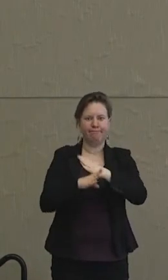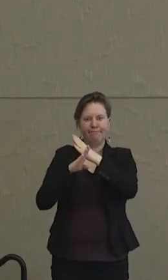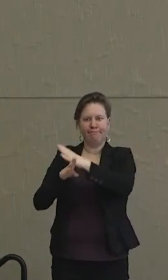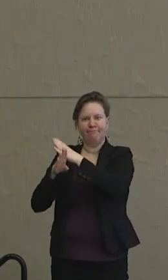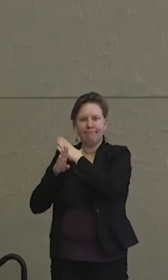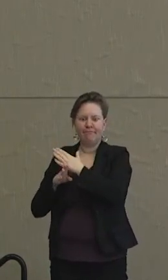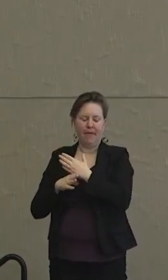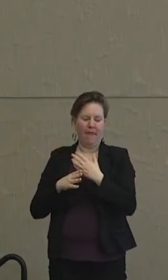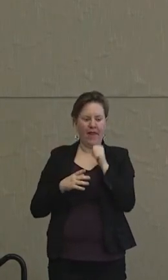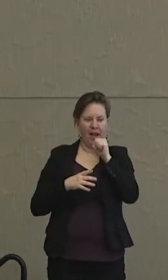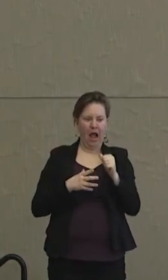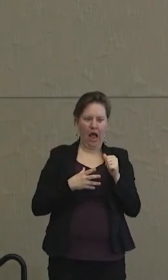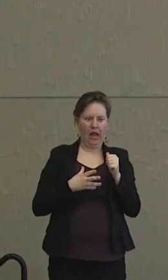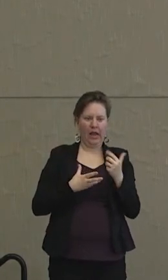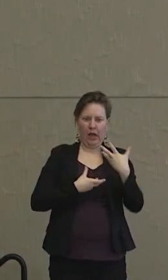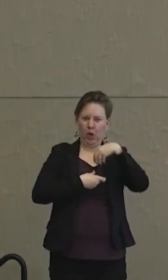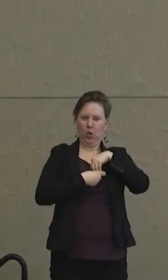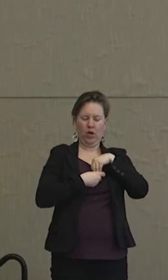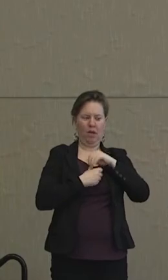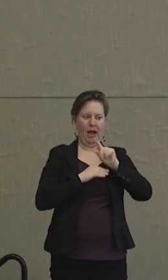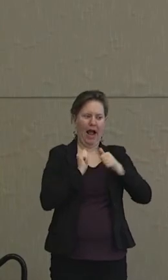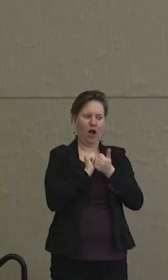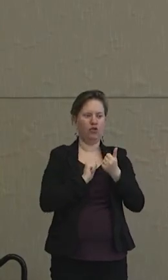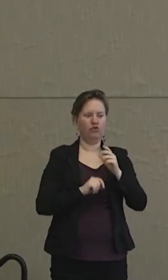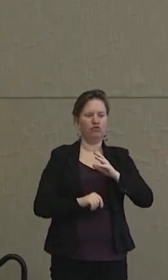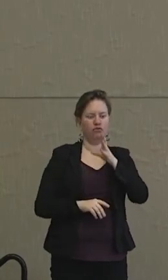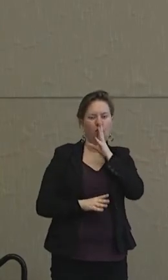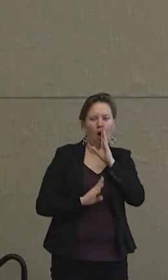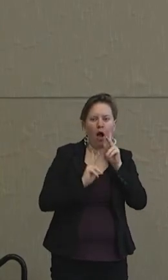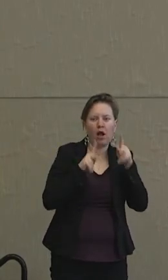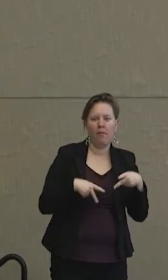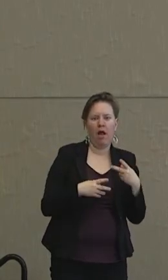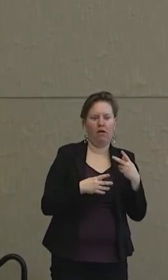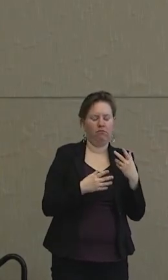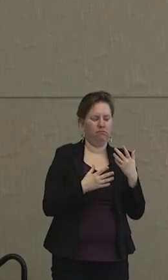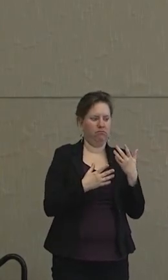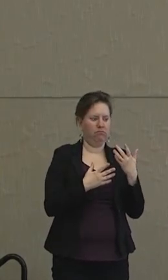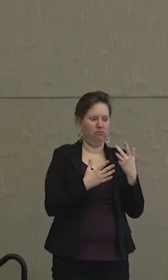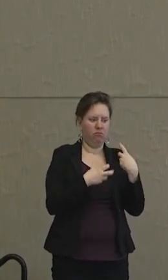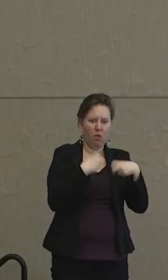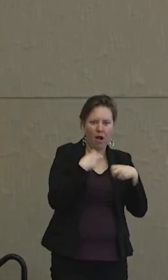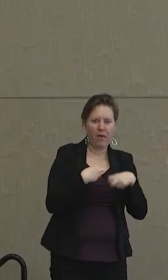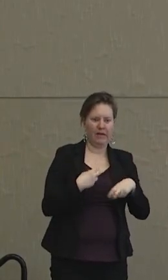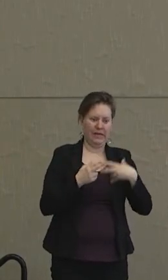and repertoires about how you talk about your problems, how you name them, that